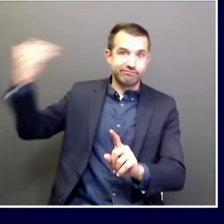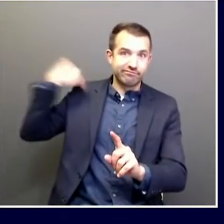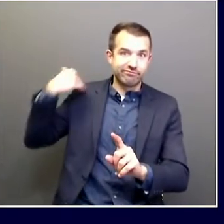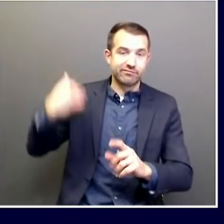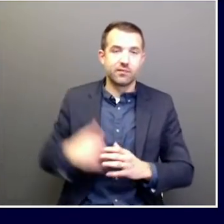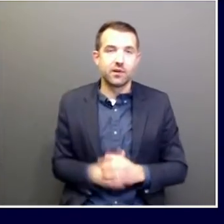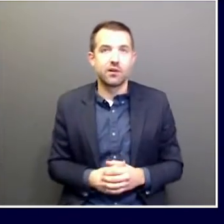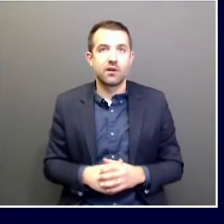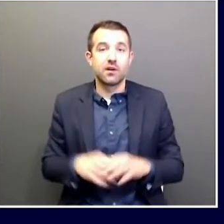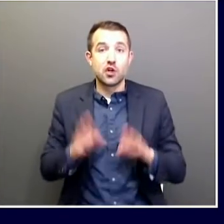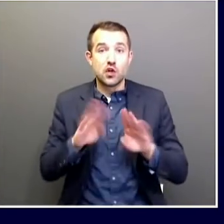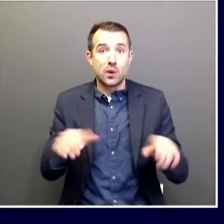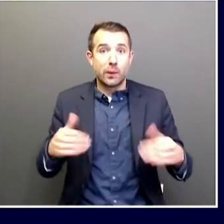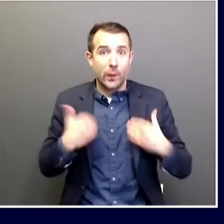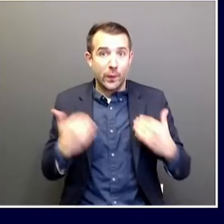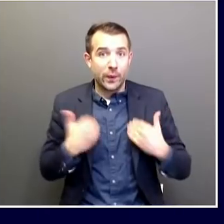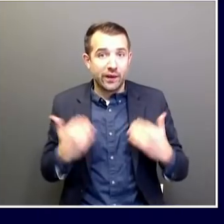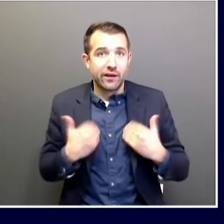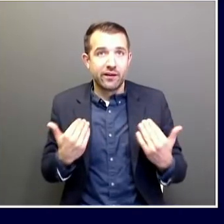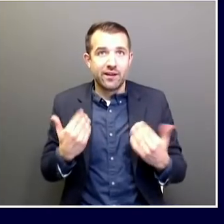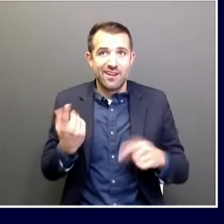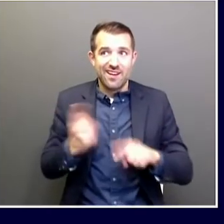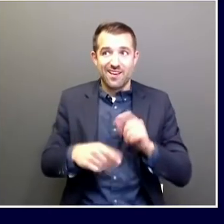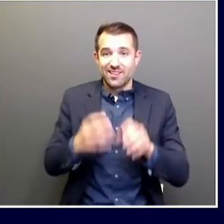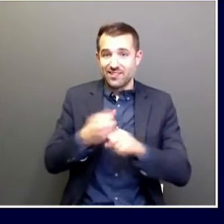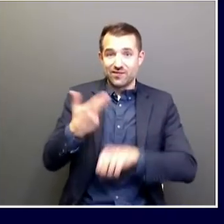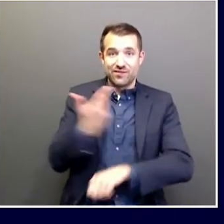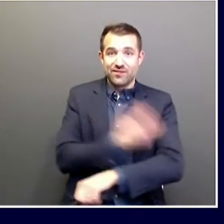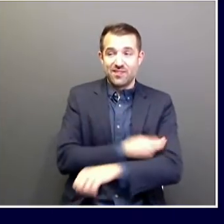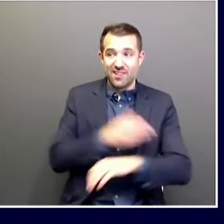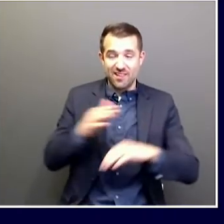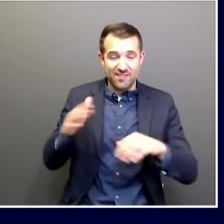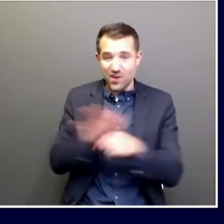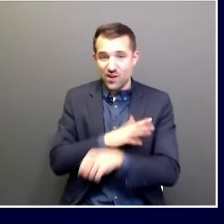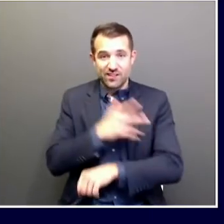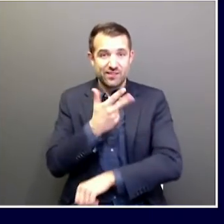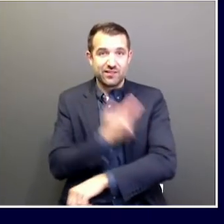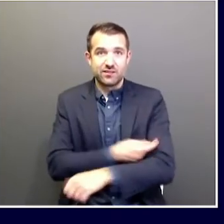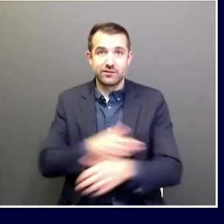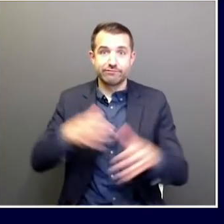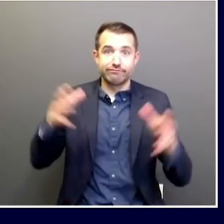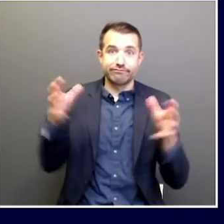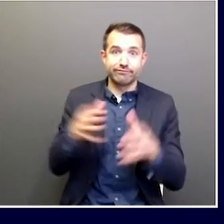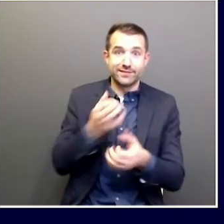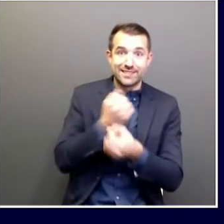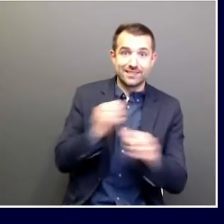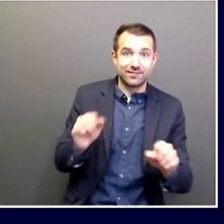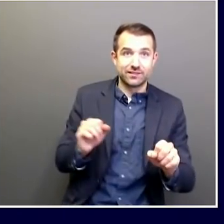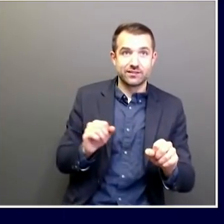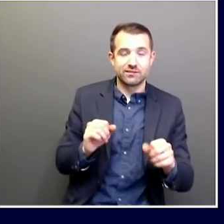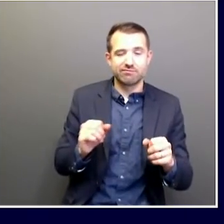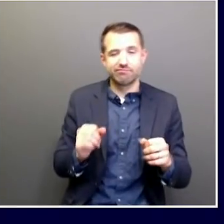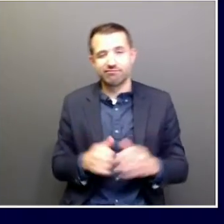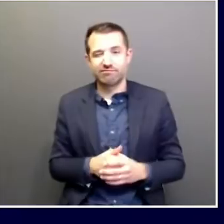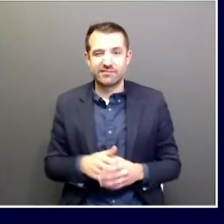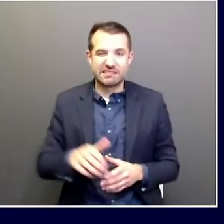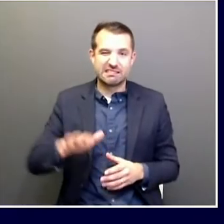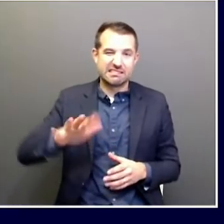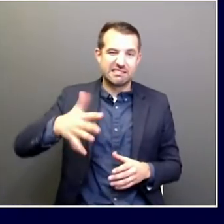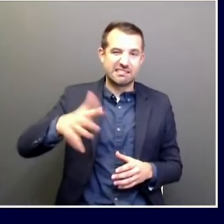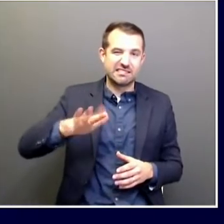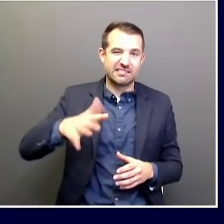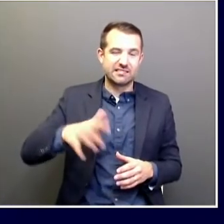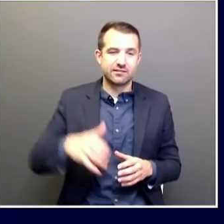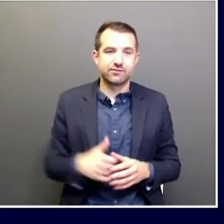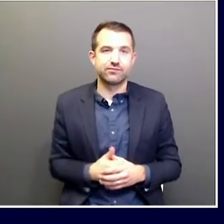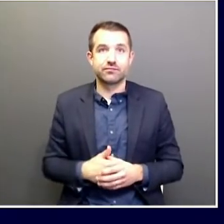vaccinated. In these hybrid gatherings, the calculus is much harder and will vary family by family. But there are a few things